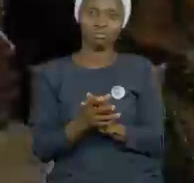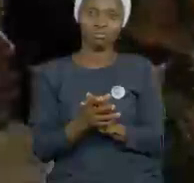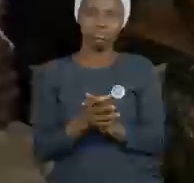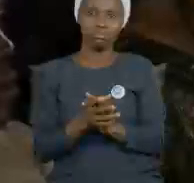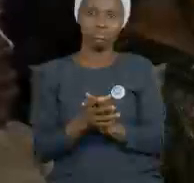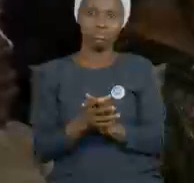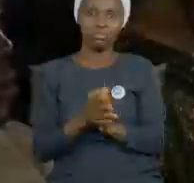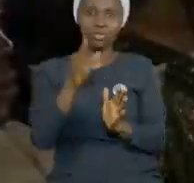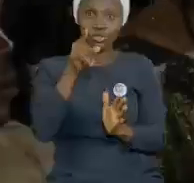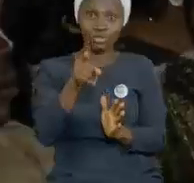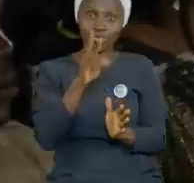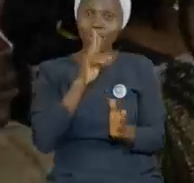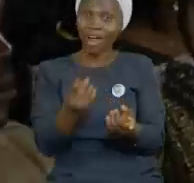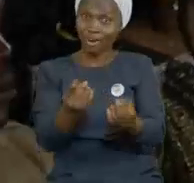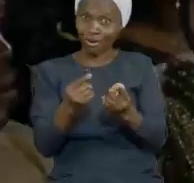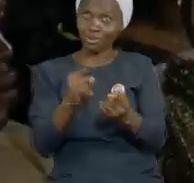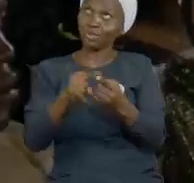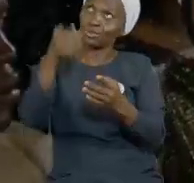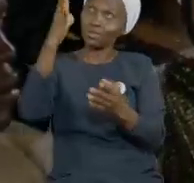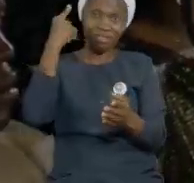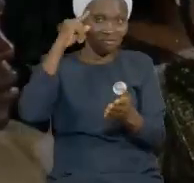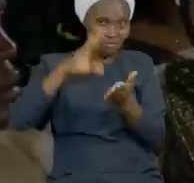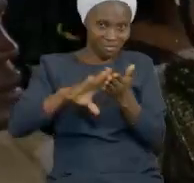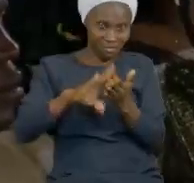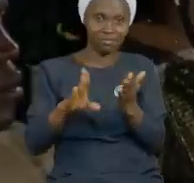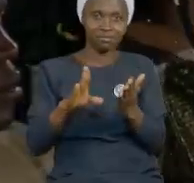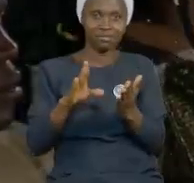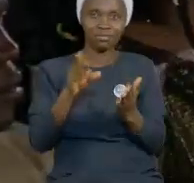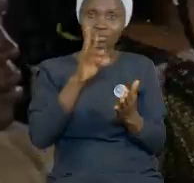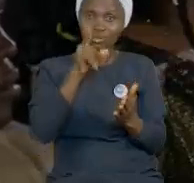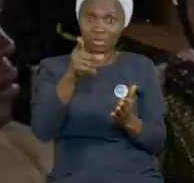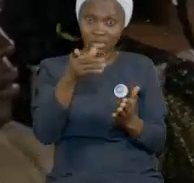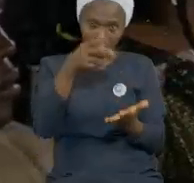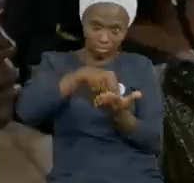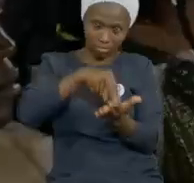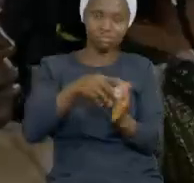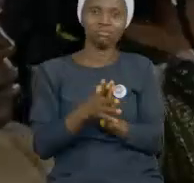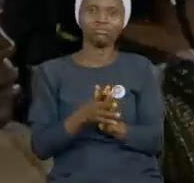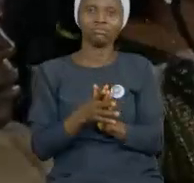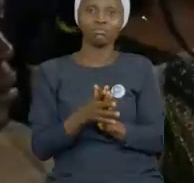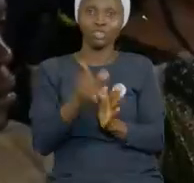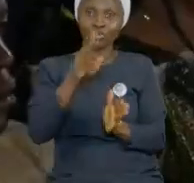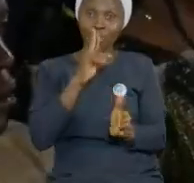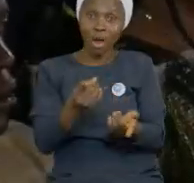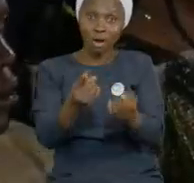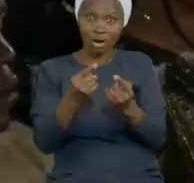You're coming for pardon. Where are you? Stand up. You're coming for the peace of